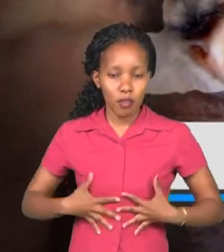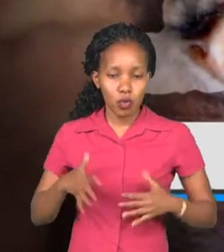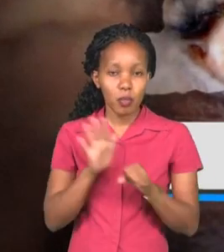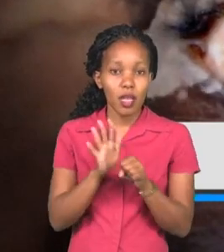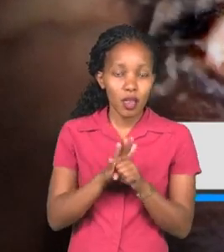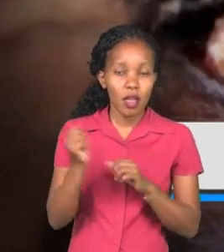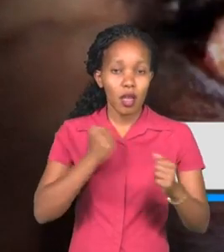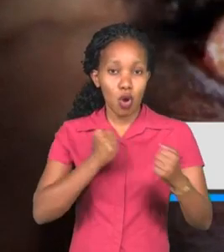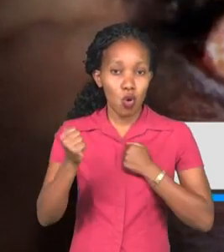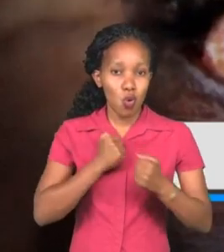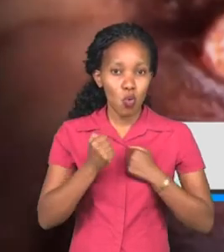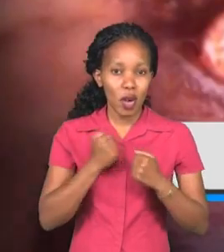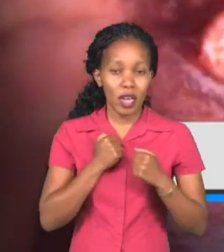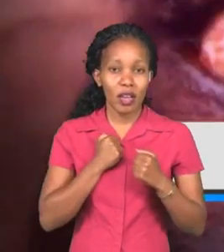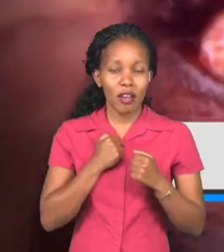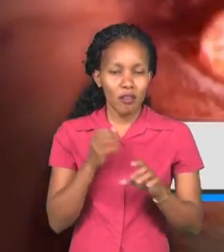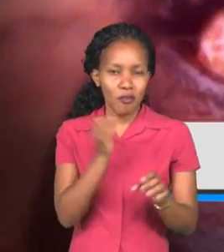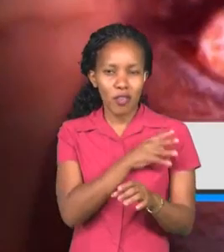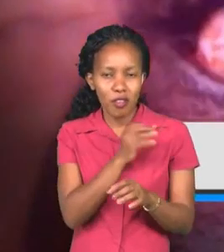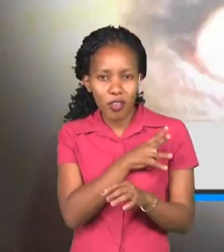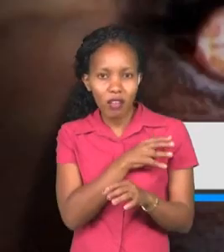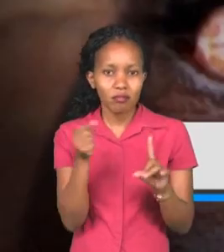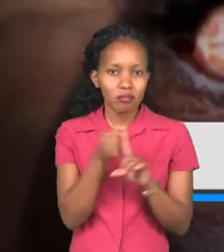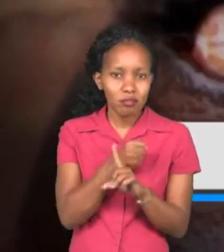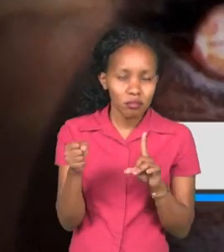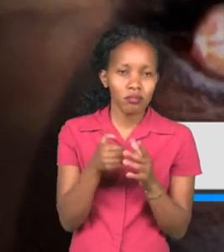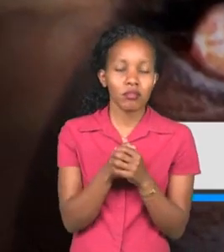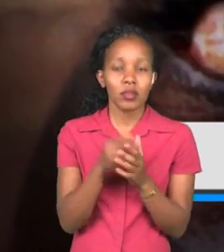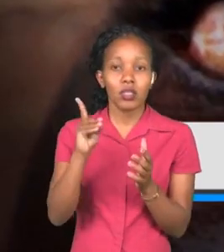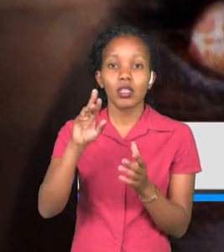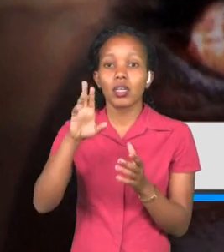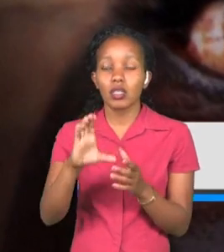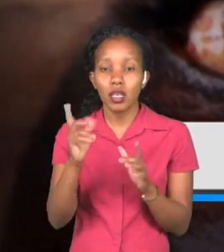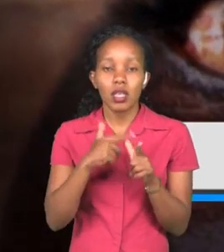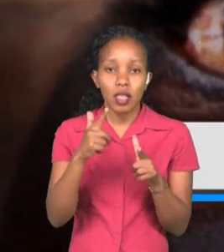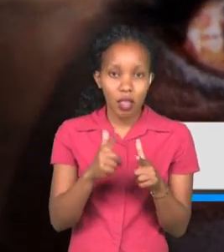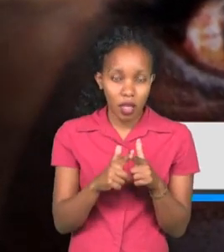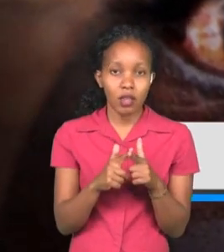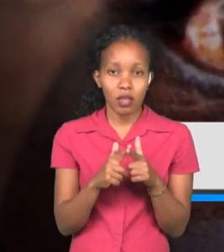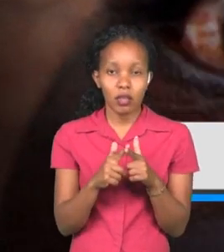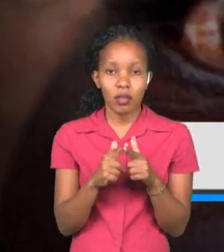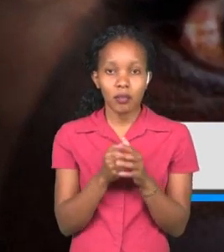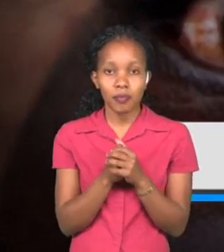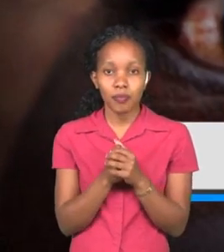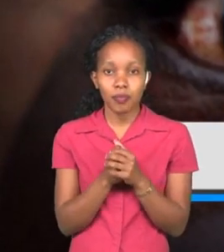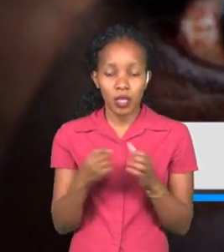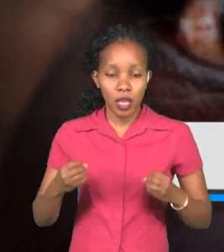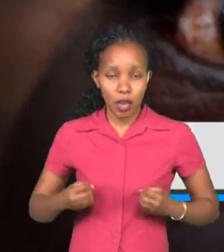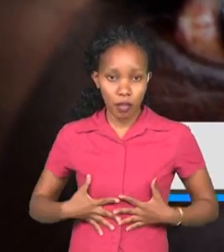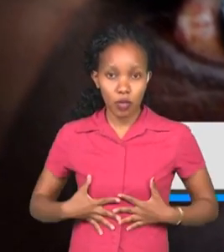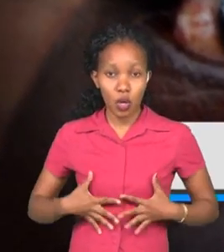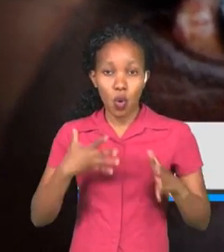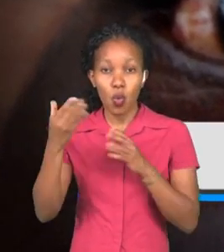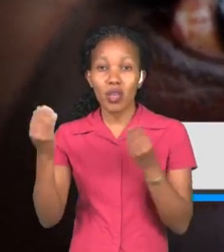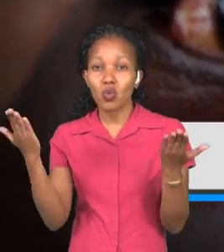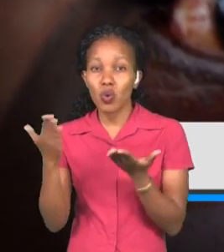Rwandan Hutus fearing reprisals, into Eastern Democratic Republic of Congo, then known as Zaire. The refugees found themselves in